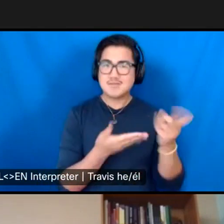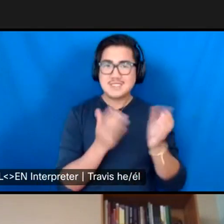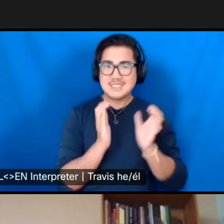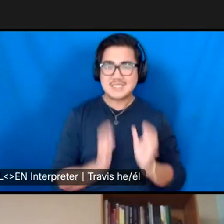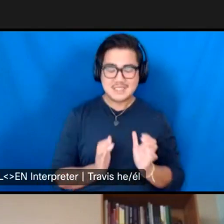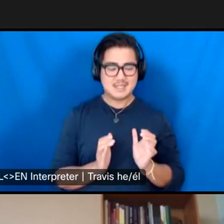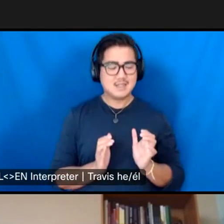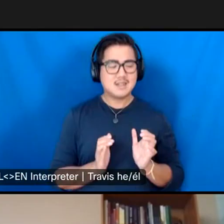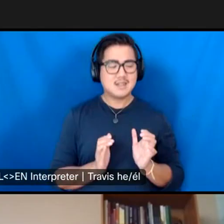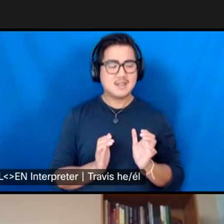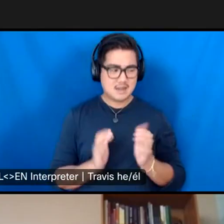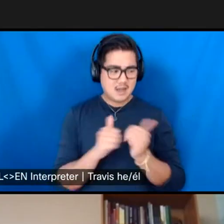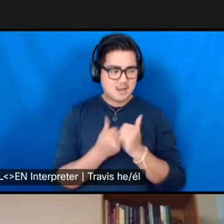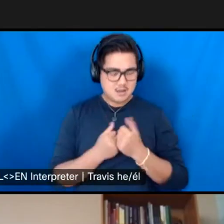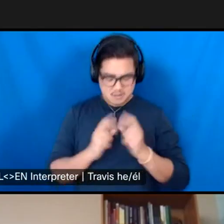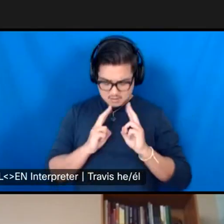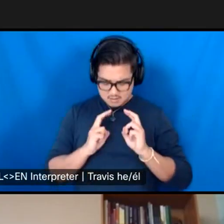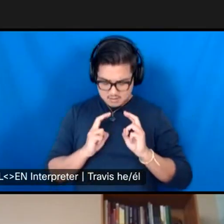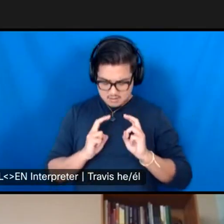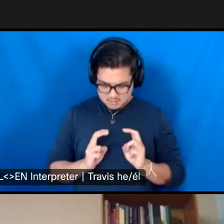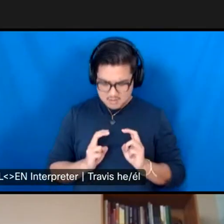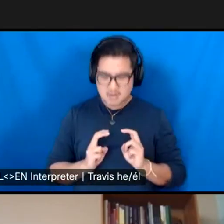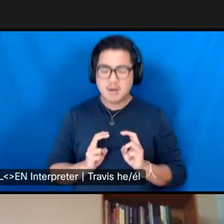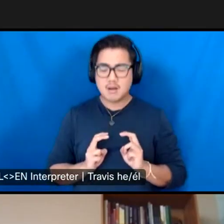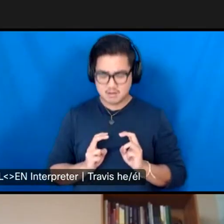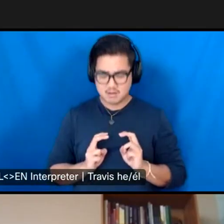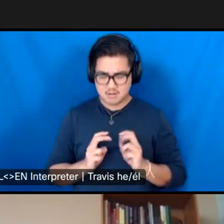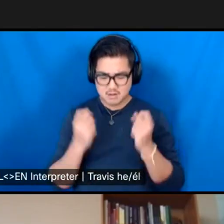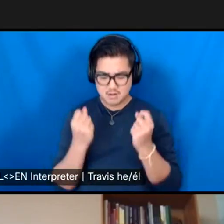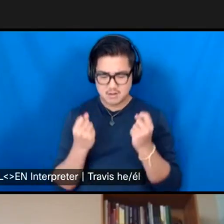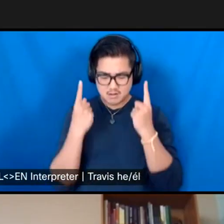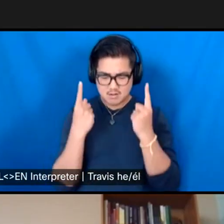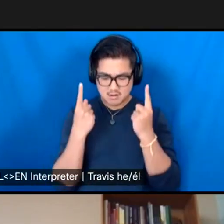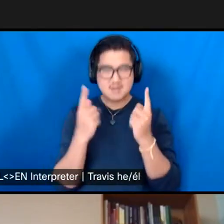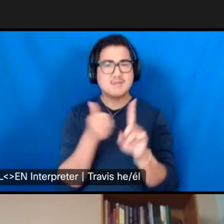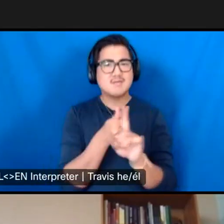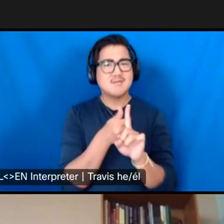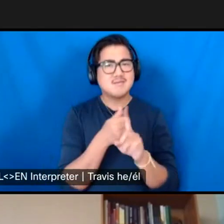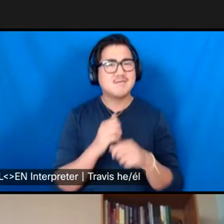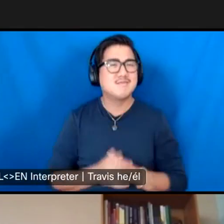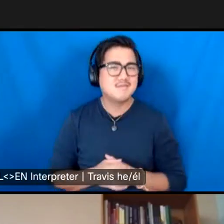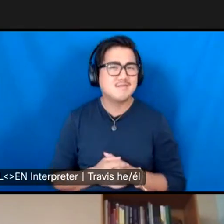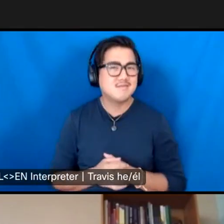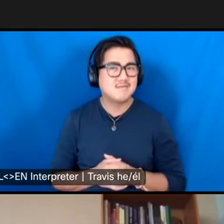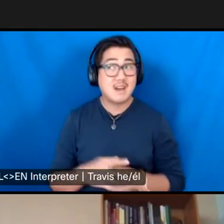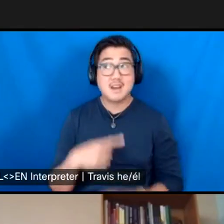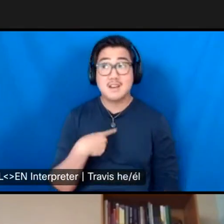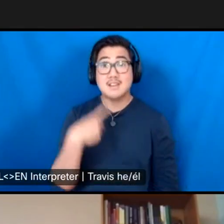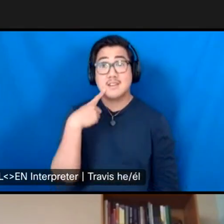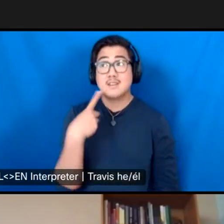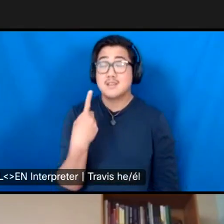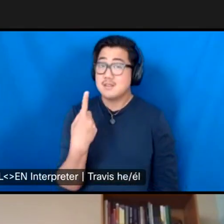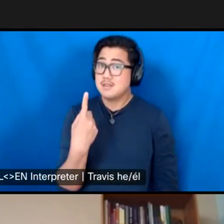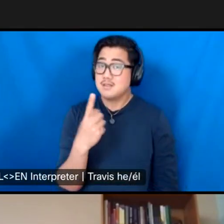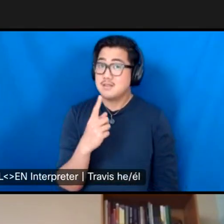their environment. So I think it's really a naming the thing and being honest